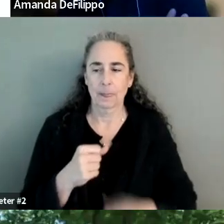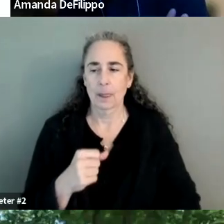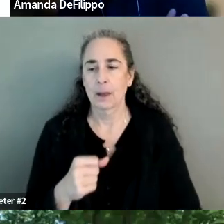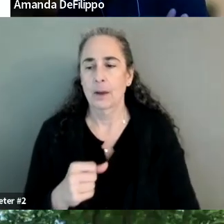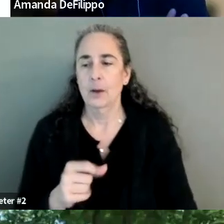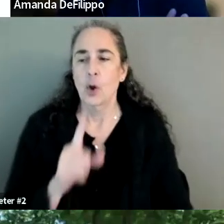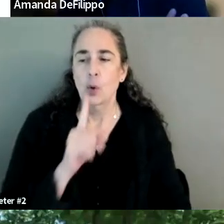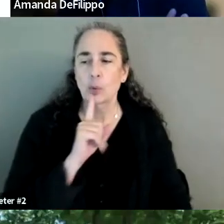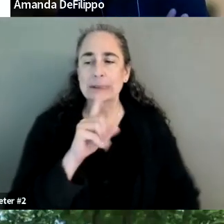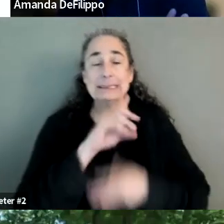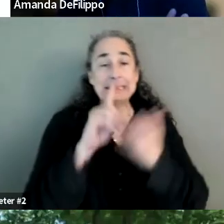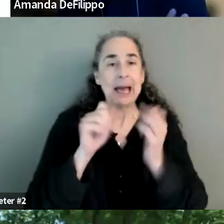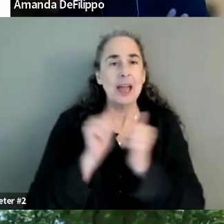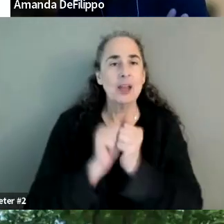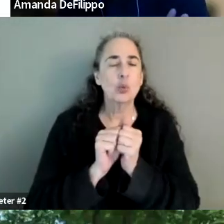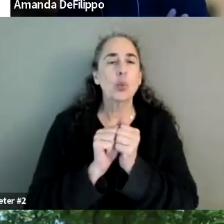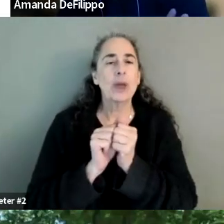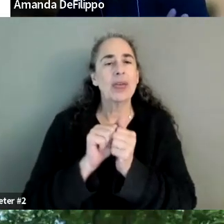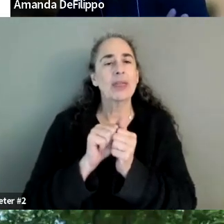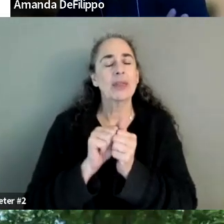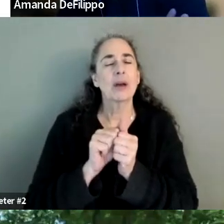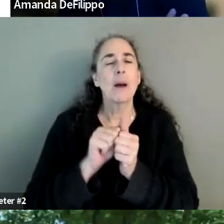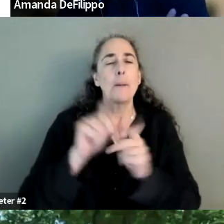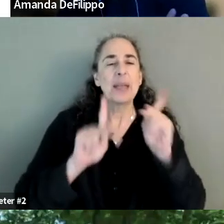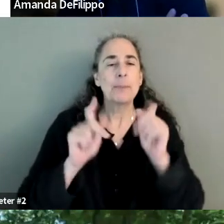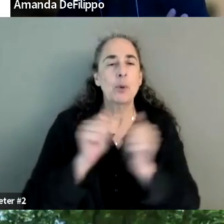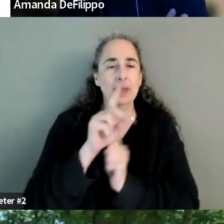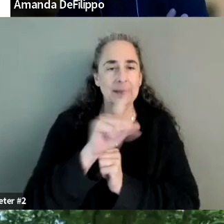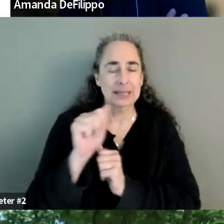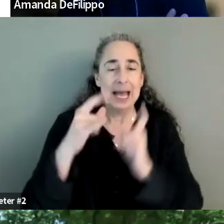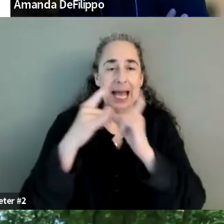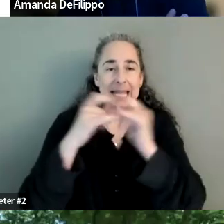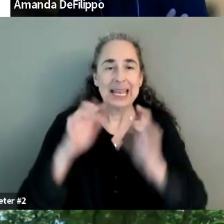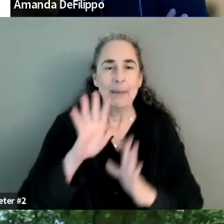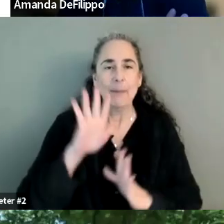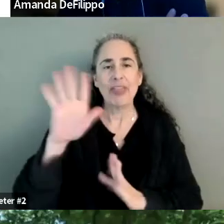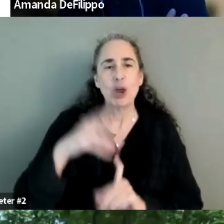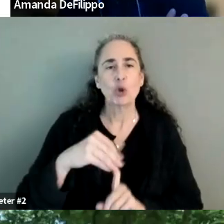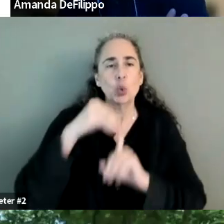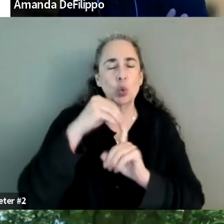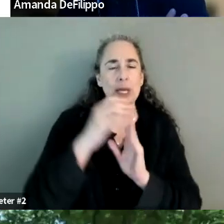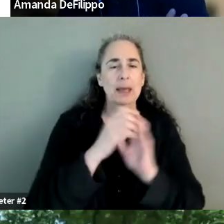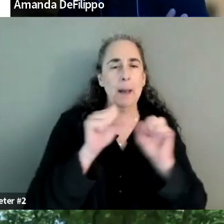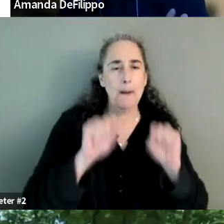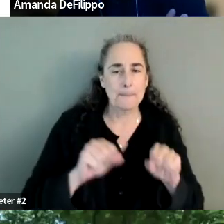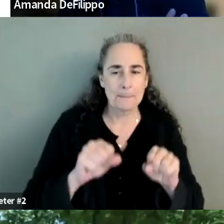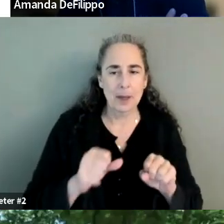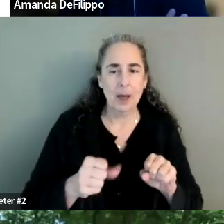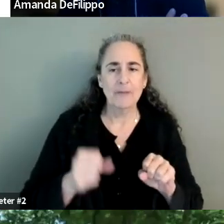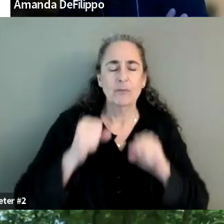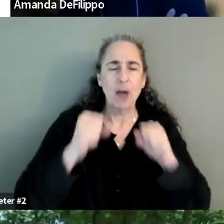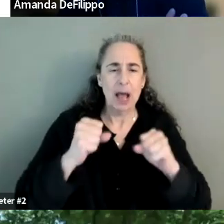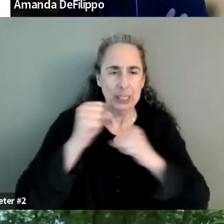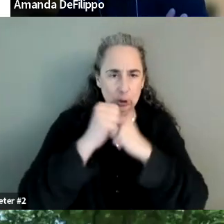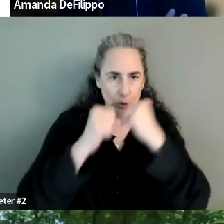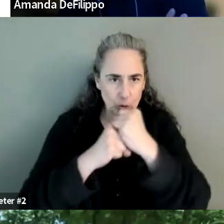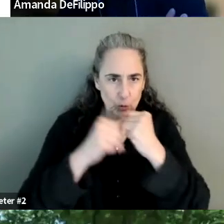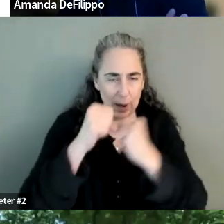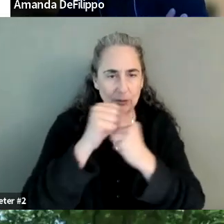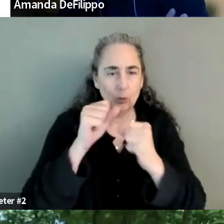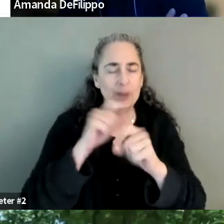with disabilities. These focus on campers' unique abilities. We keep them highly structured with